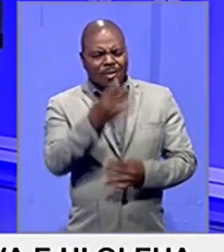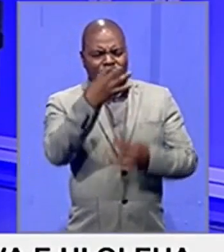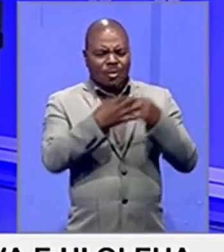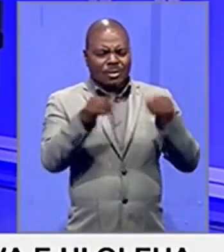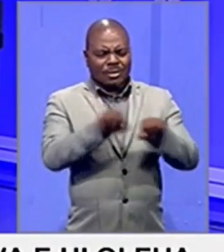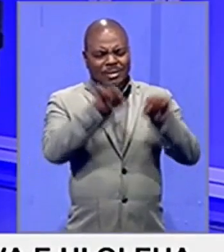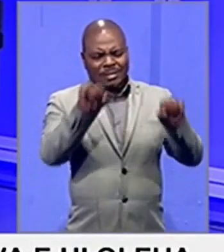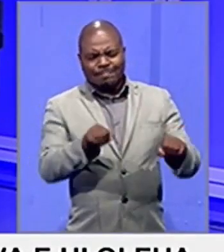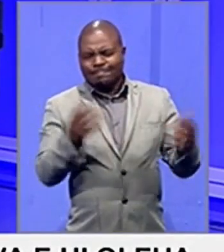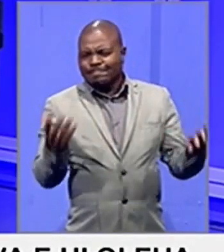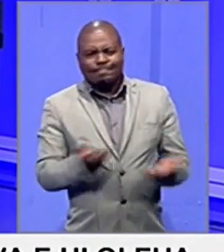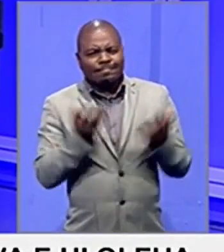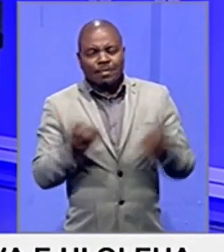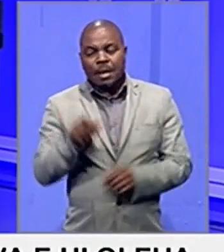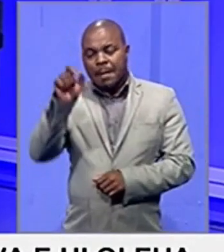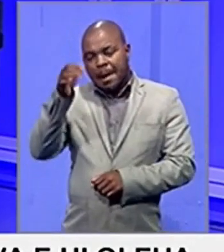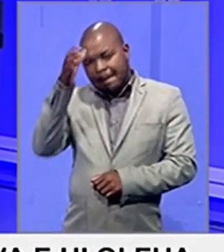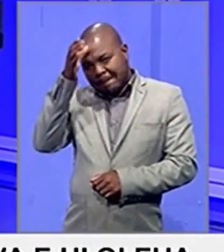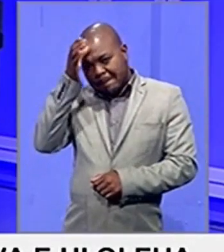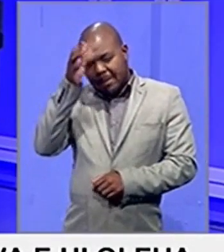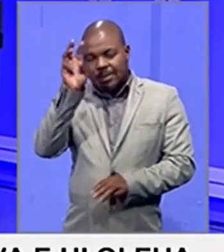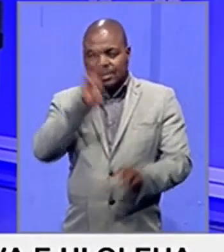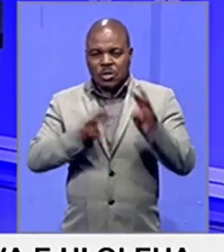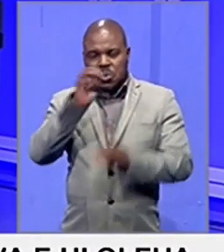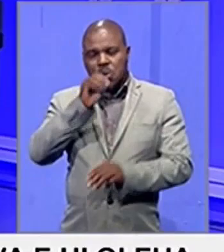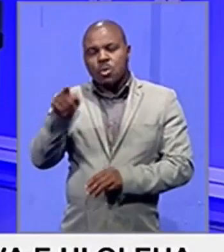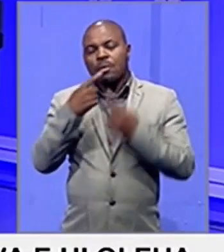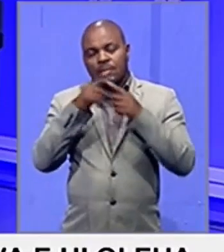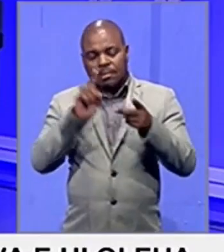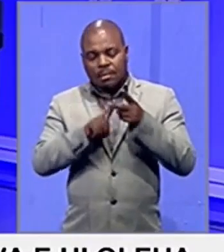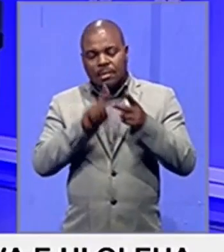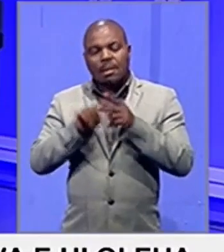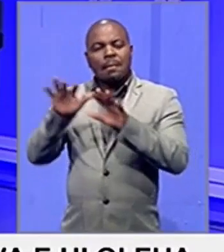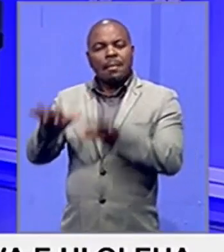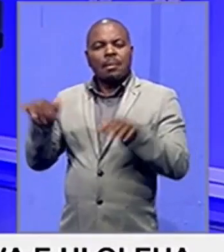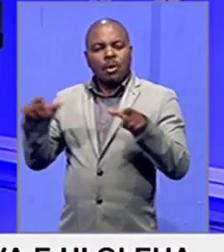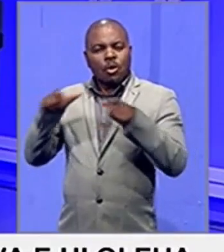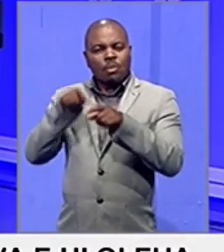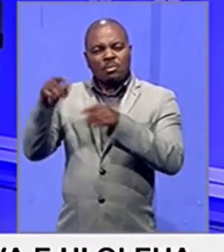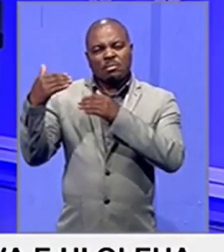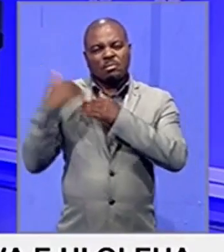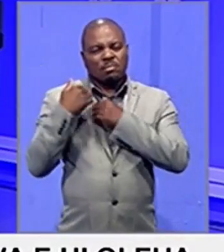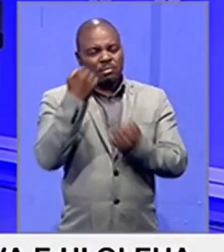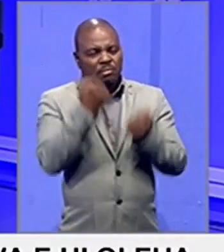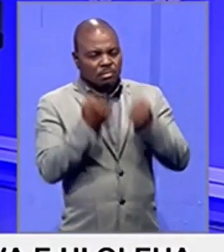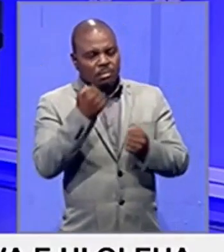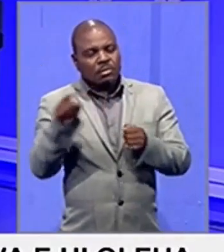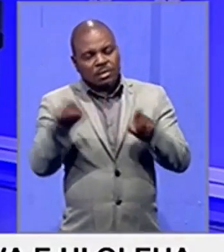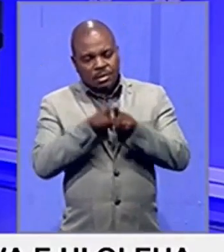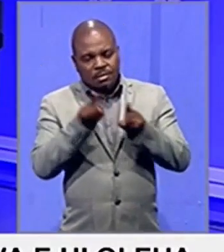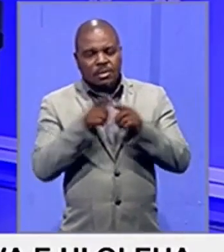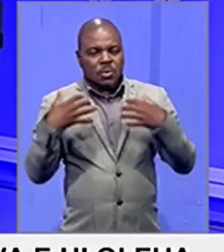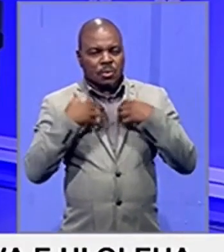ke maikutlo a emong wa ditsebi ditabeng tsa tshireletso ha mmoho le komiti ya toka le ditshebeletso tsa tlhabollo ya batshwaruwa.